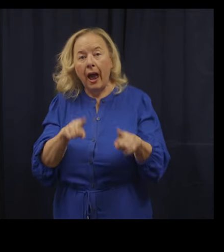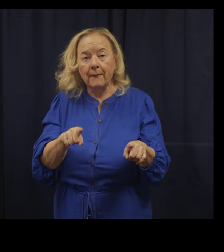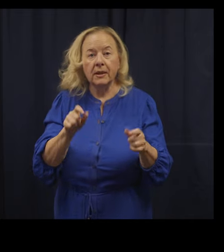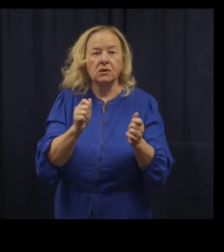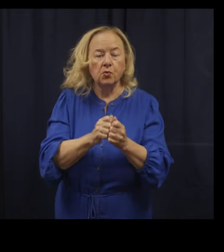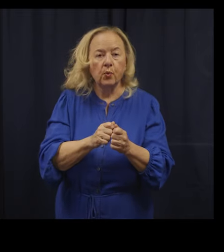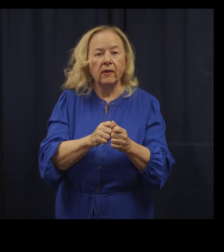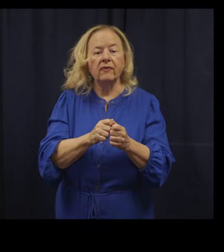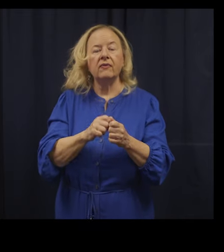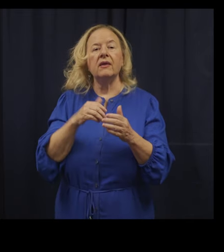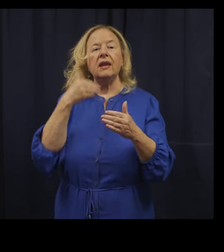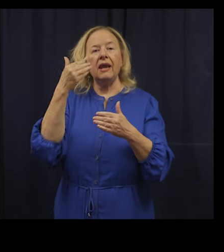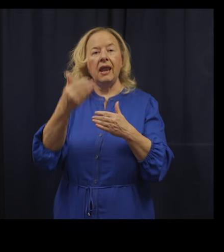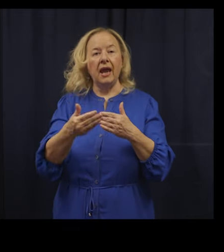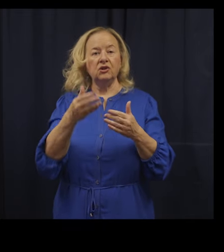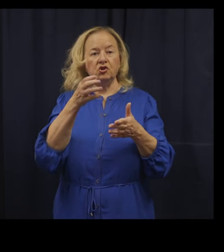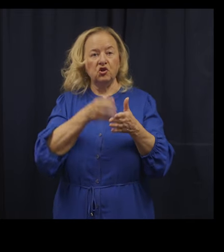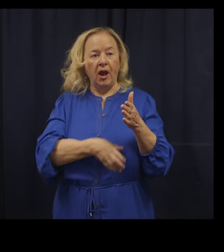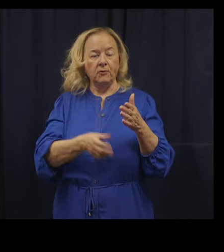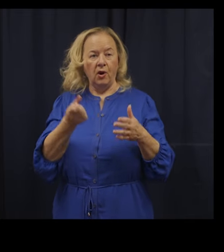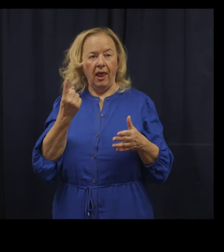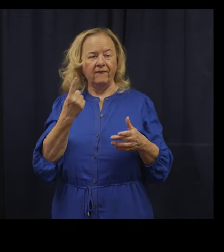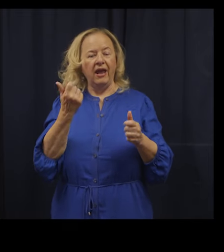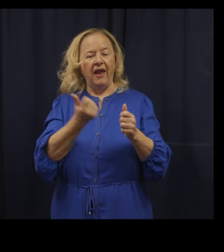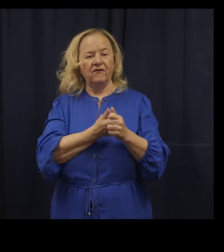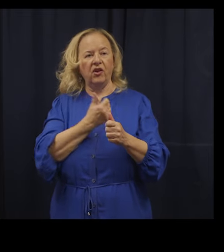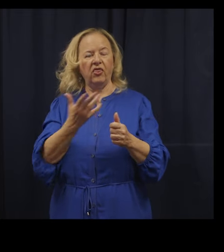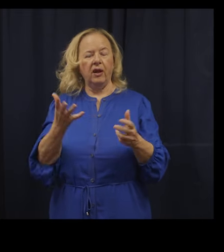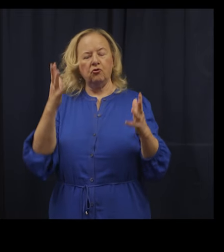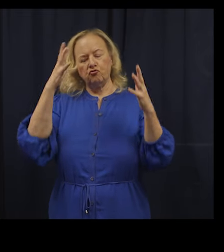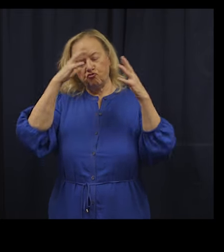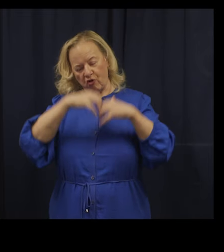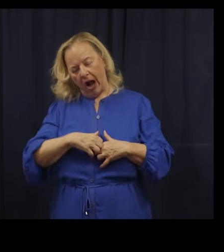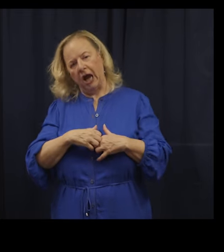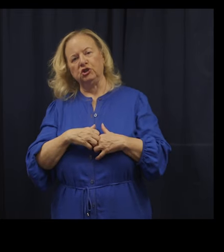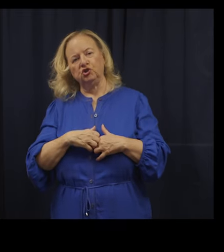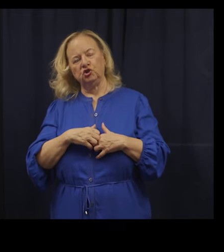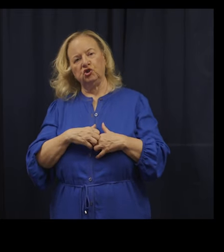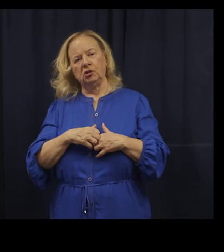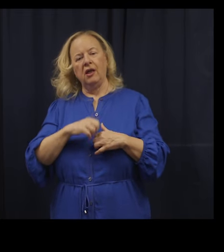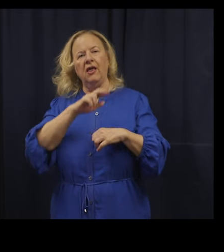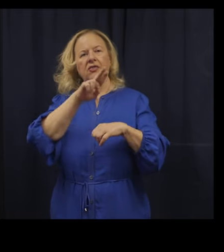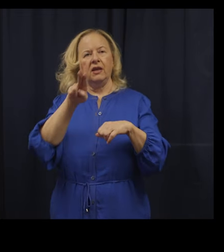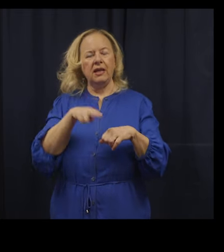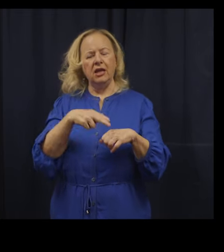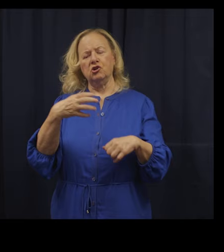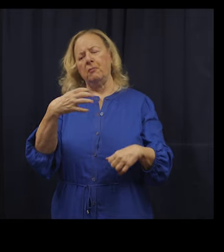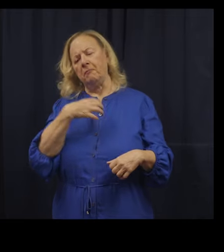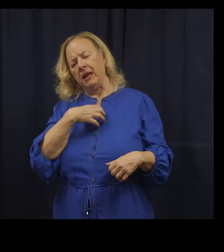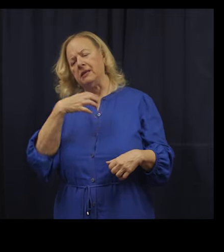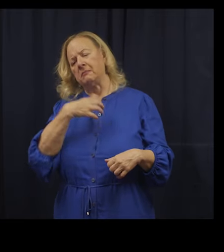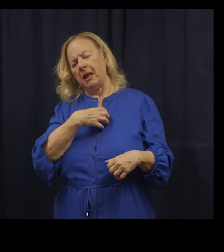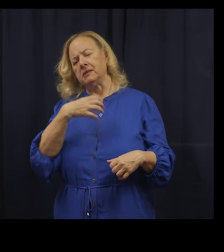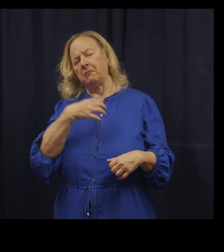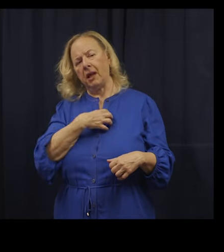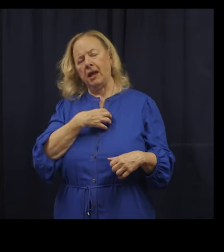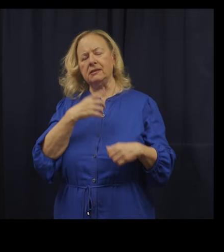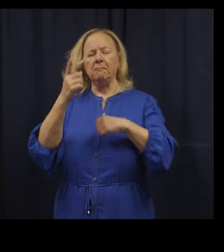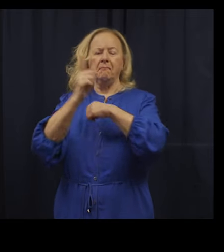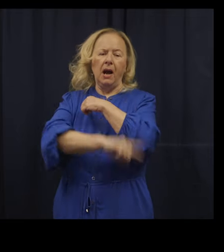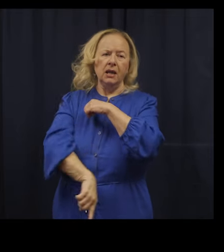of this very next chapter, 11, everything begins to crash. The nation complains repeatedly, and they're